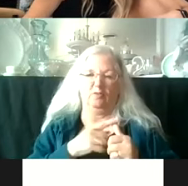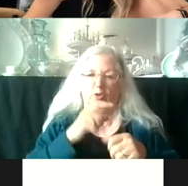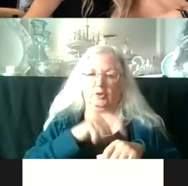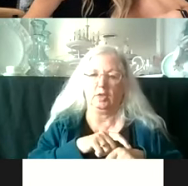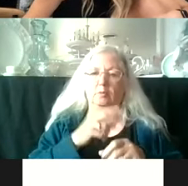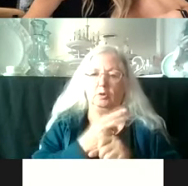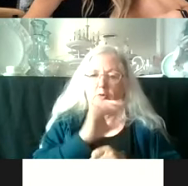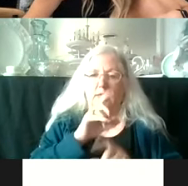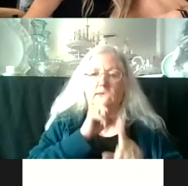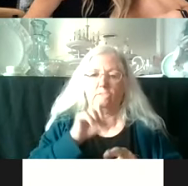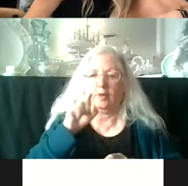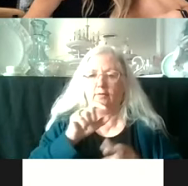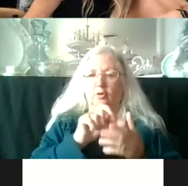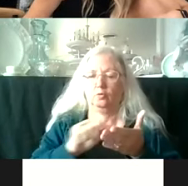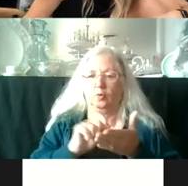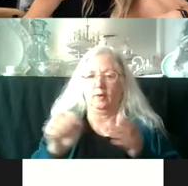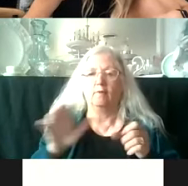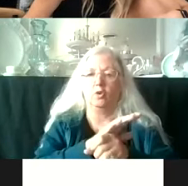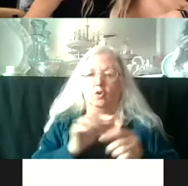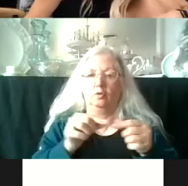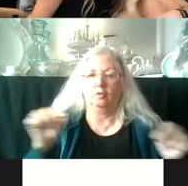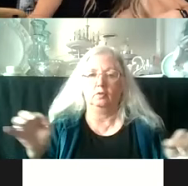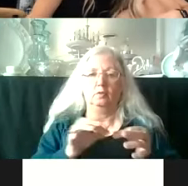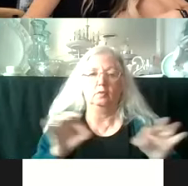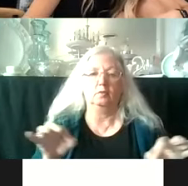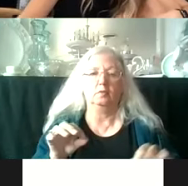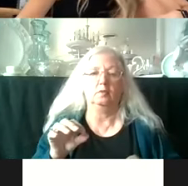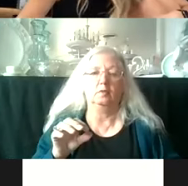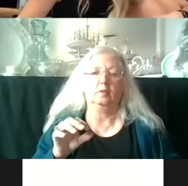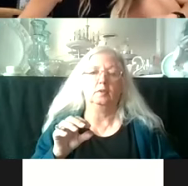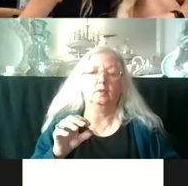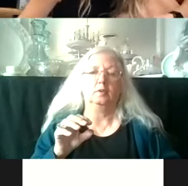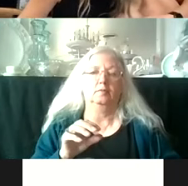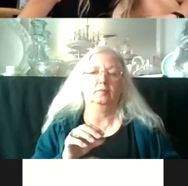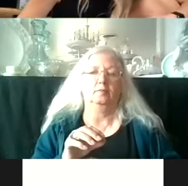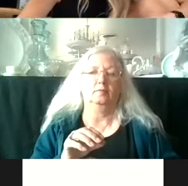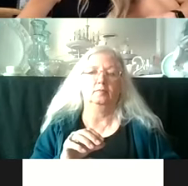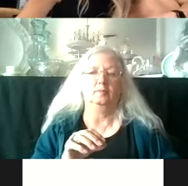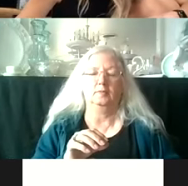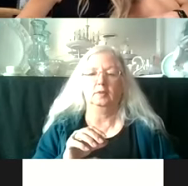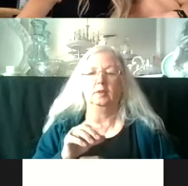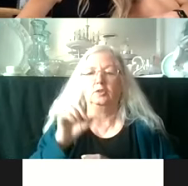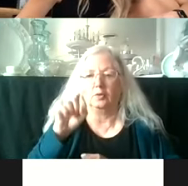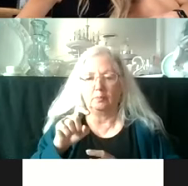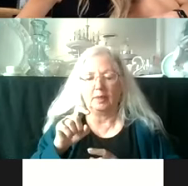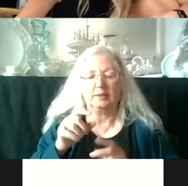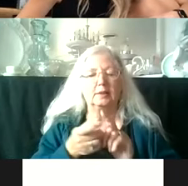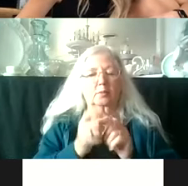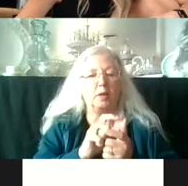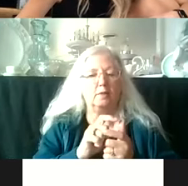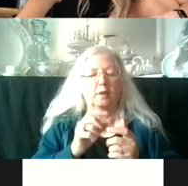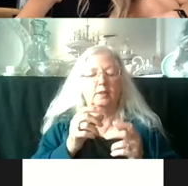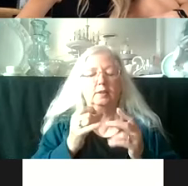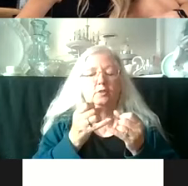So there is an additional step that this simple illustration doesn't show. We must modify that strand of